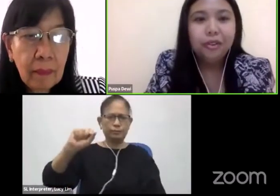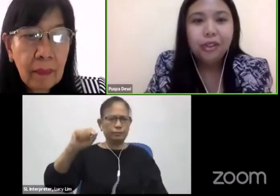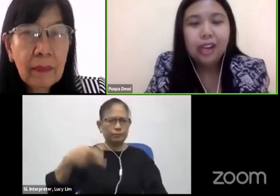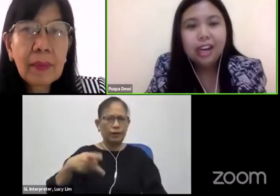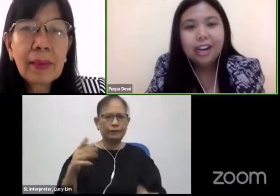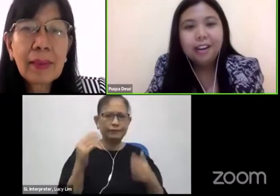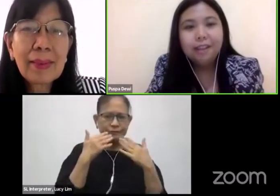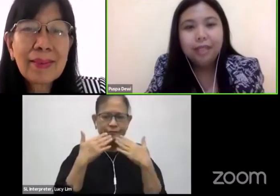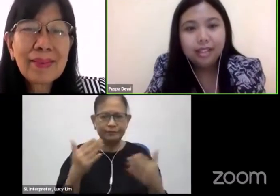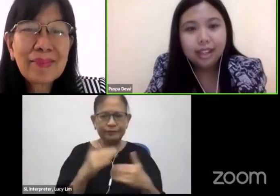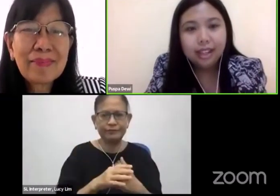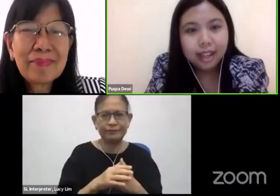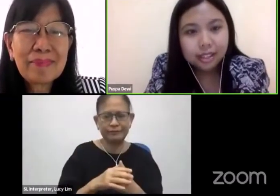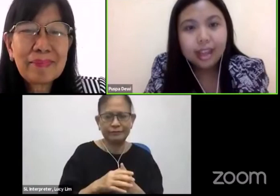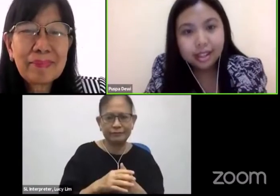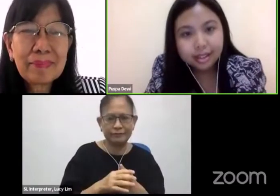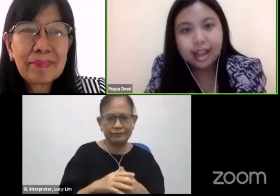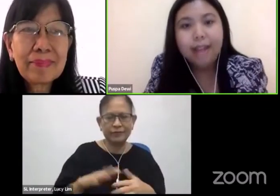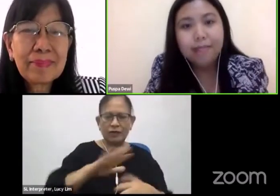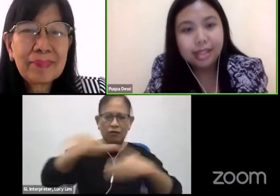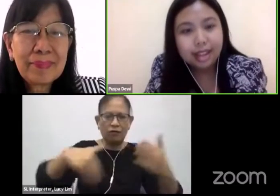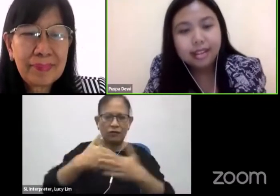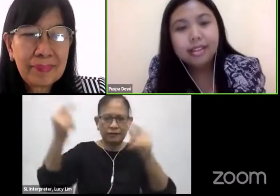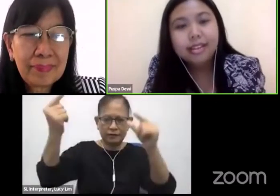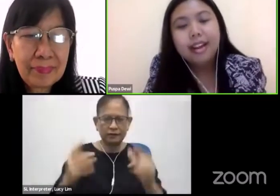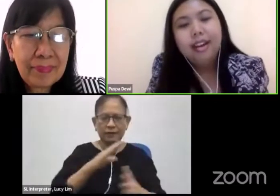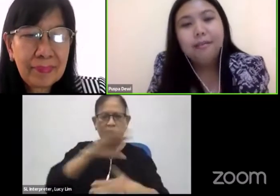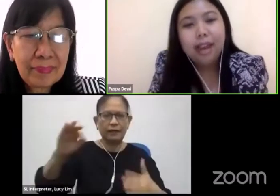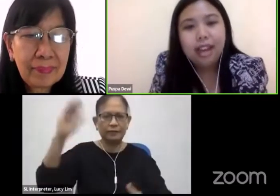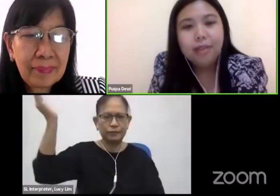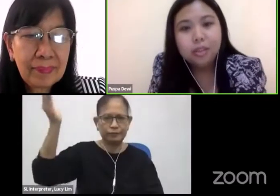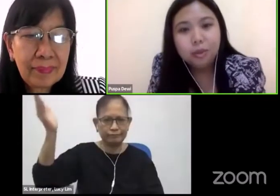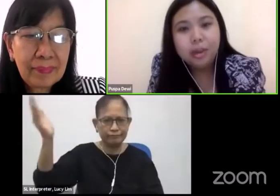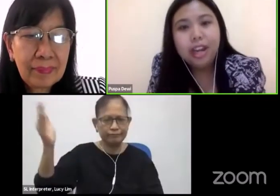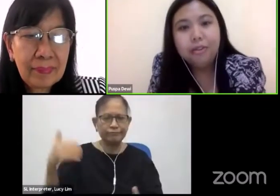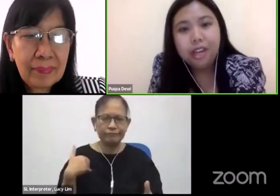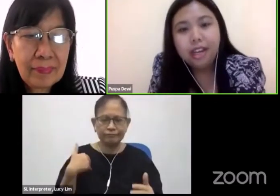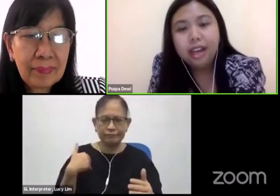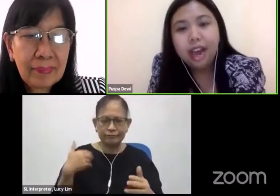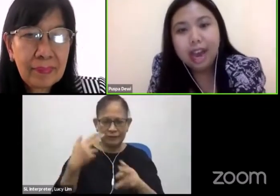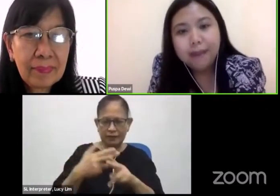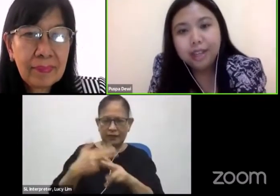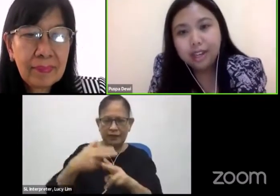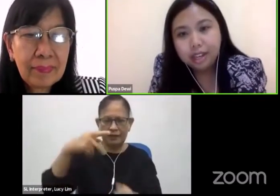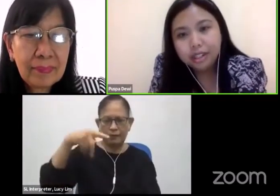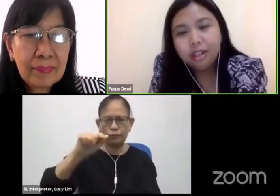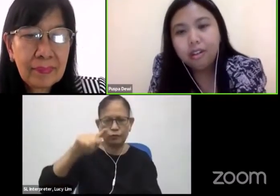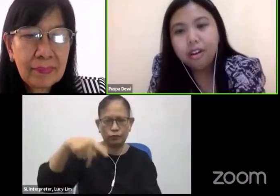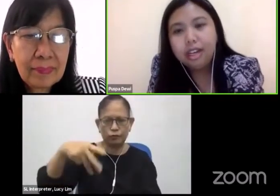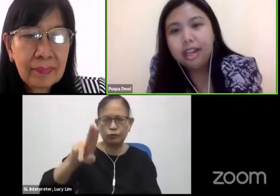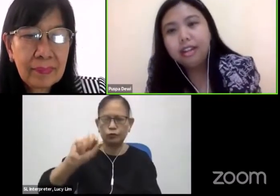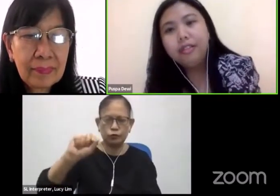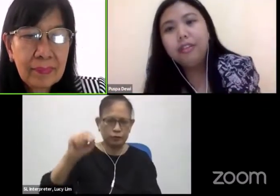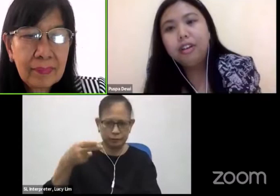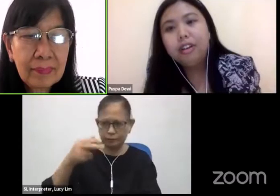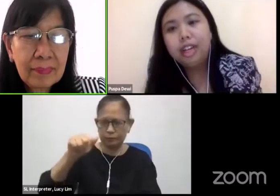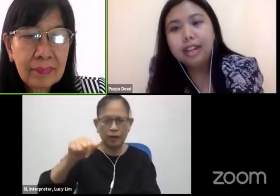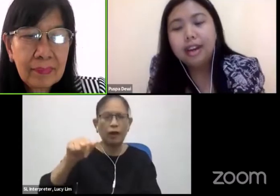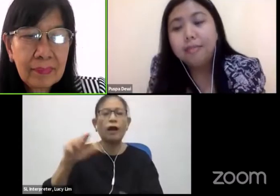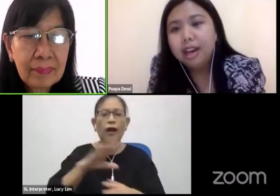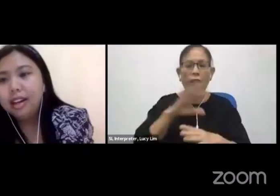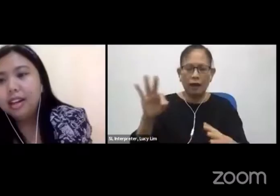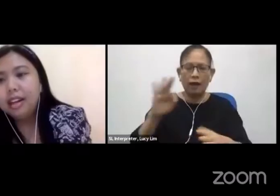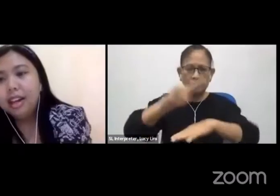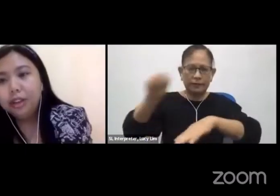you. Distinguished guests and presenters, my name is Puspa Dewi. I'm the National Coordinator for Kita